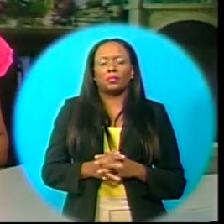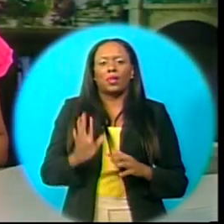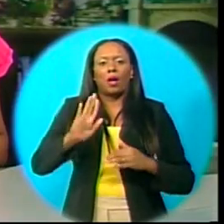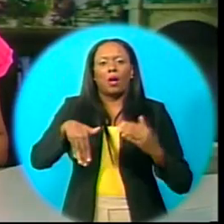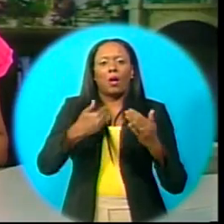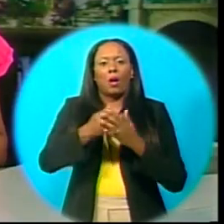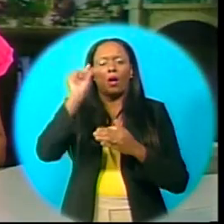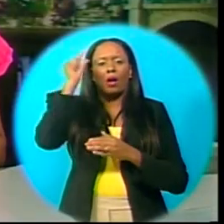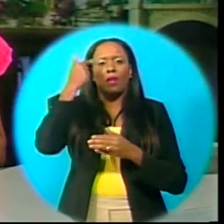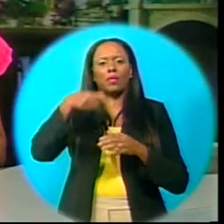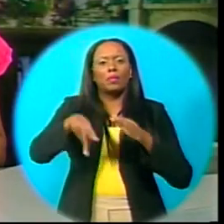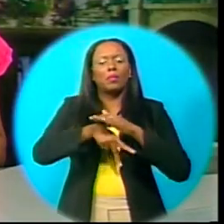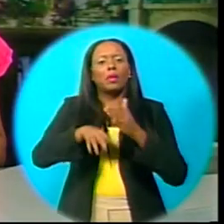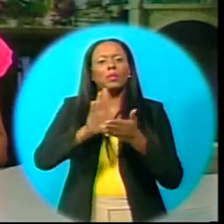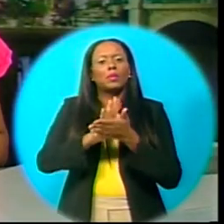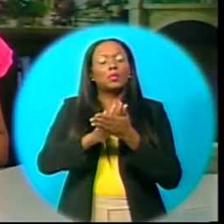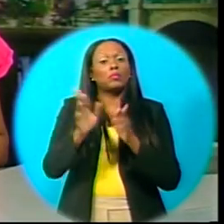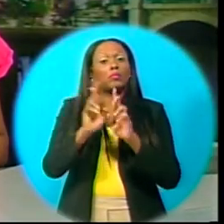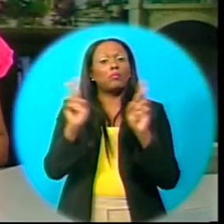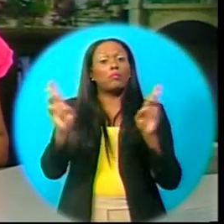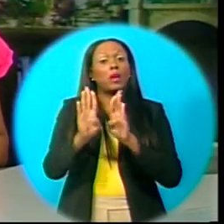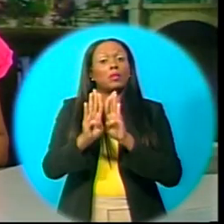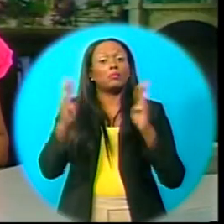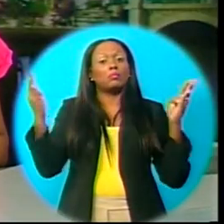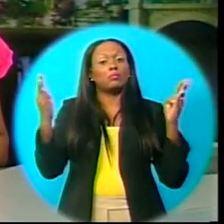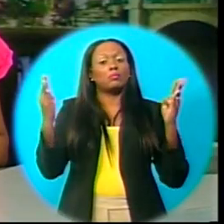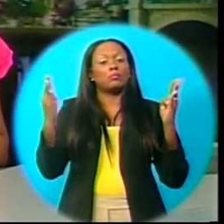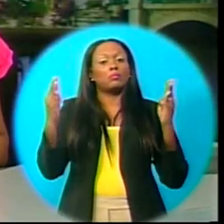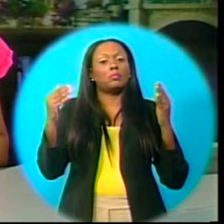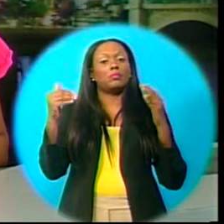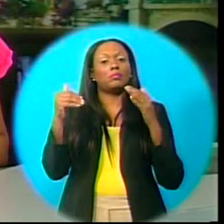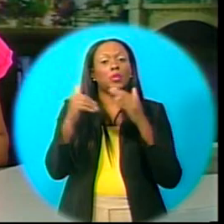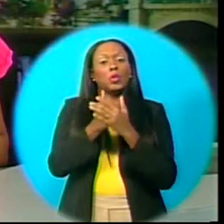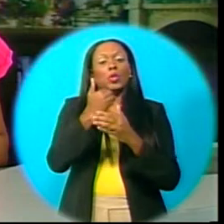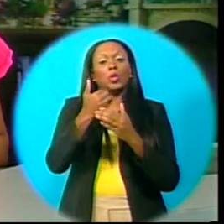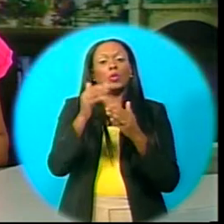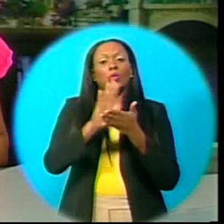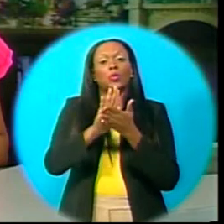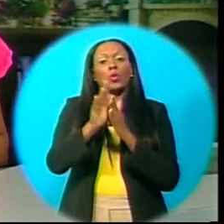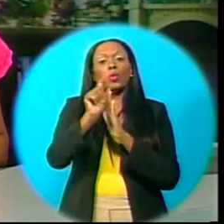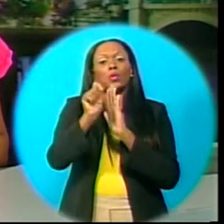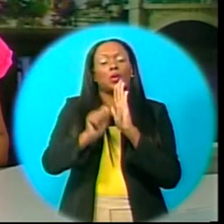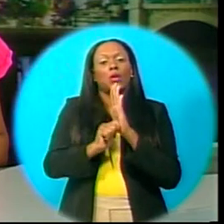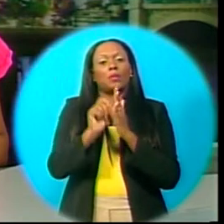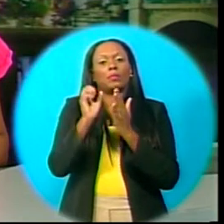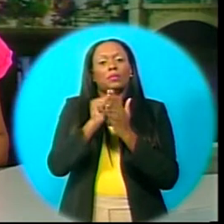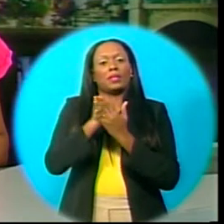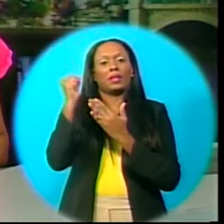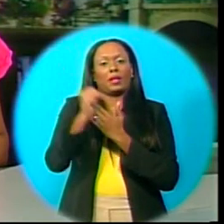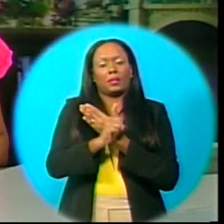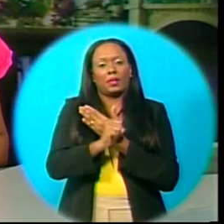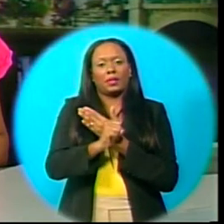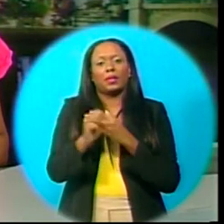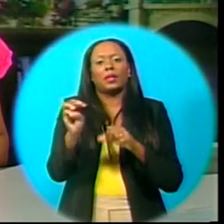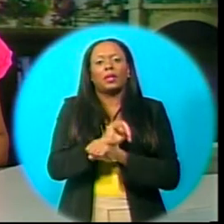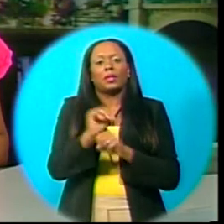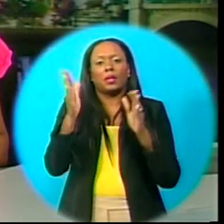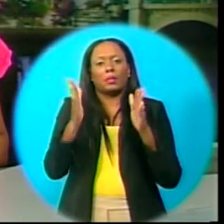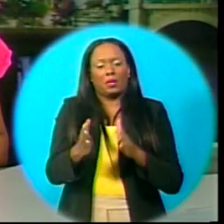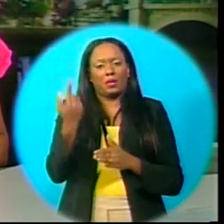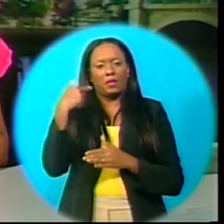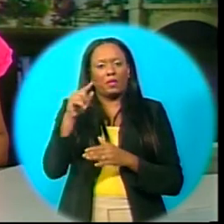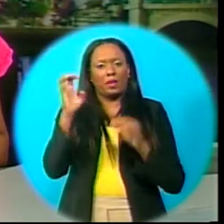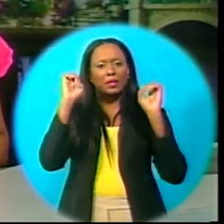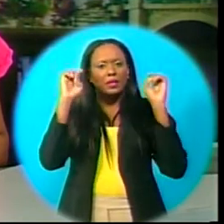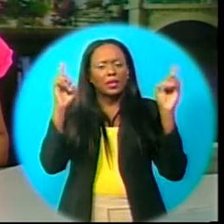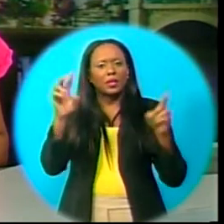All government primary schools are set to open at the start of the new school term in September. The assurances come from the Minister of Education, Ronald